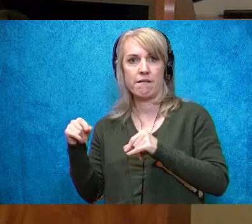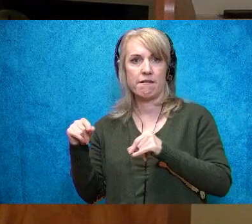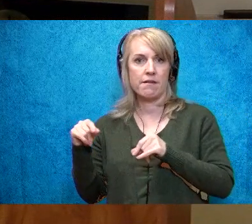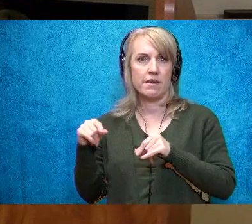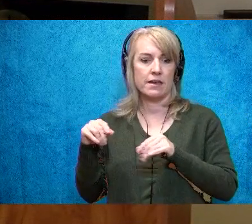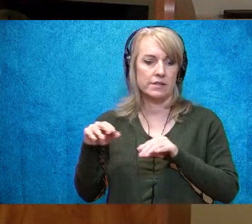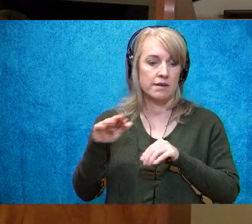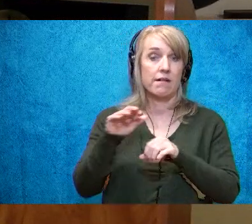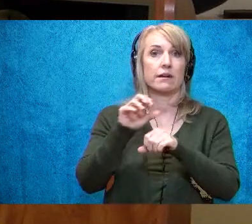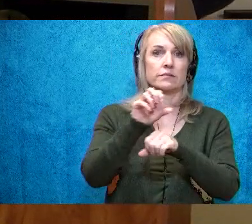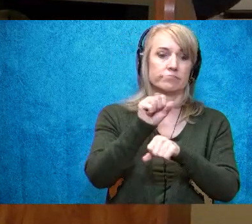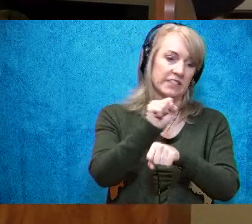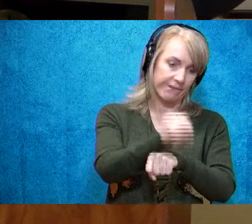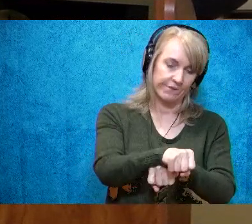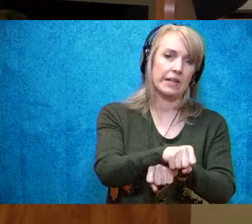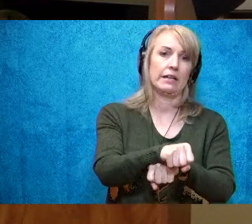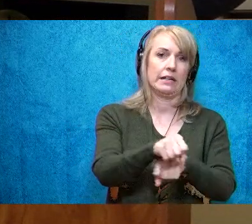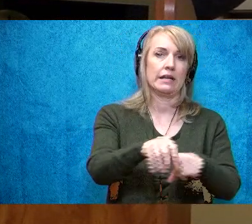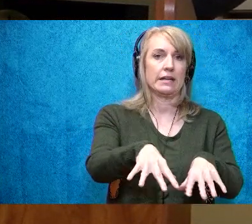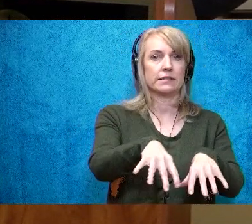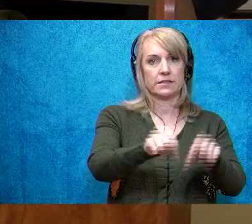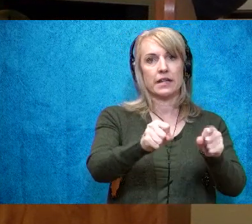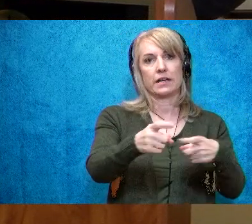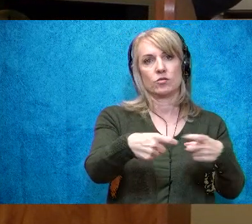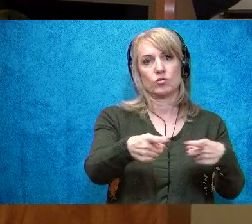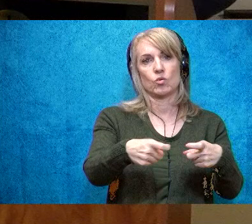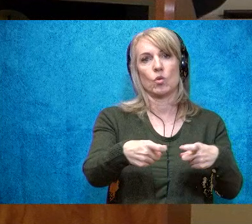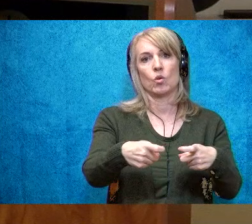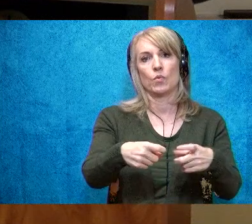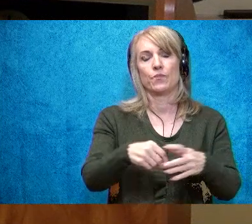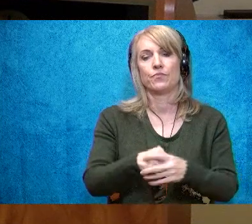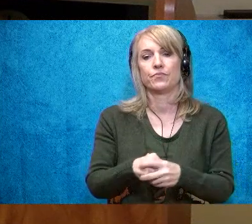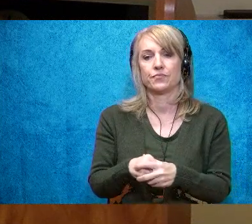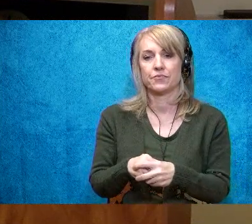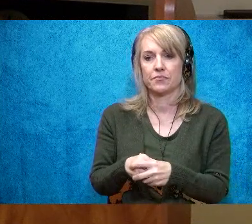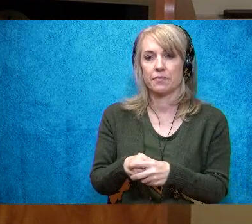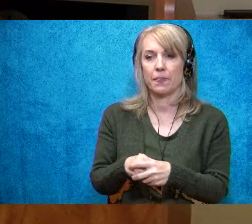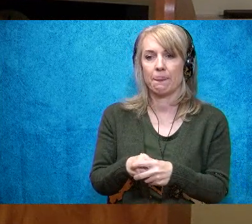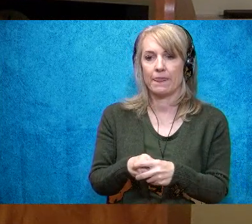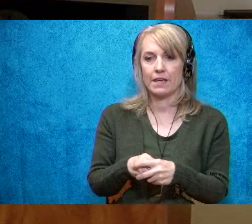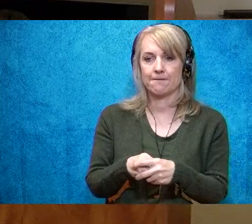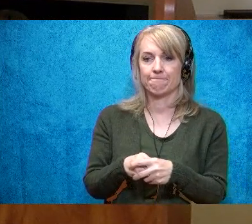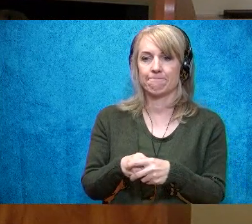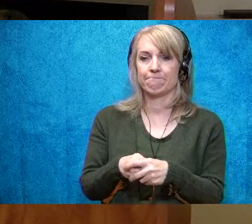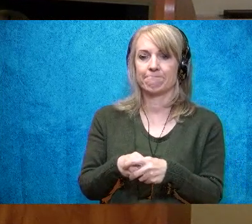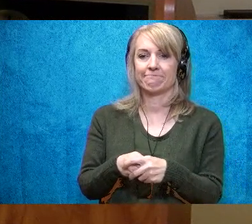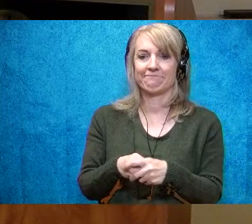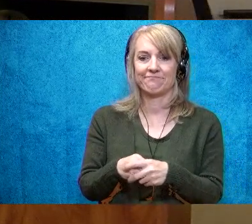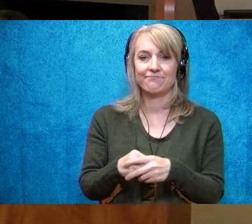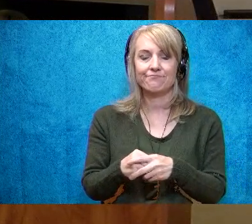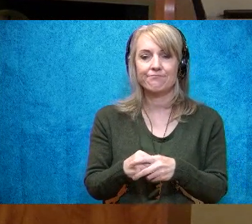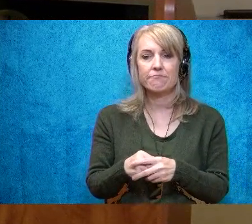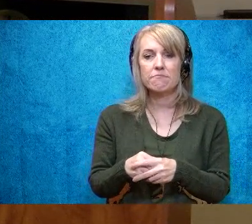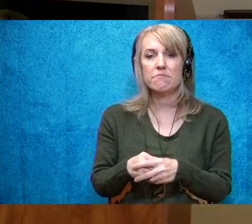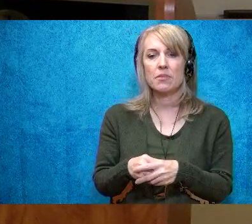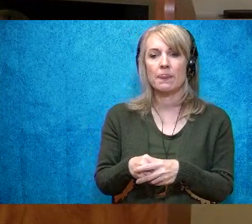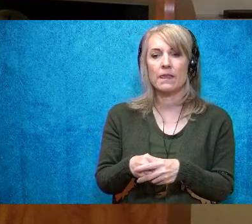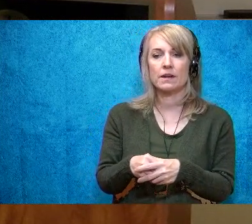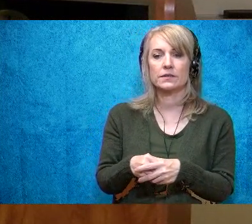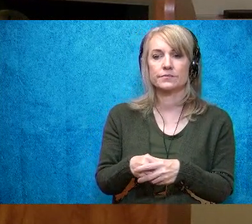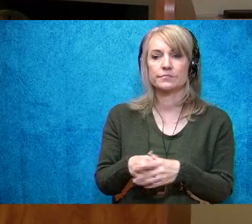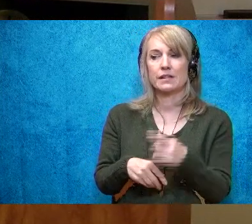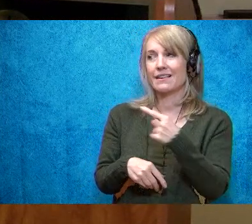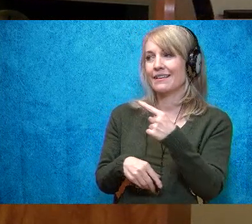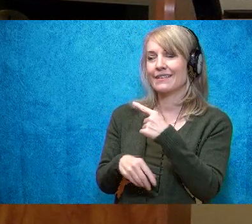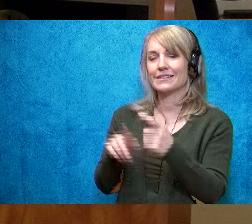is called the Greater East Asian Co-Prosperity Sphere. It's a mouthful, but it speaks to